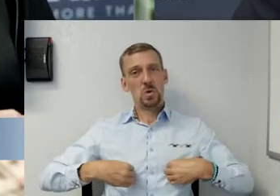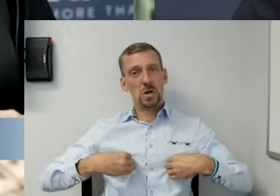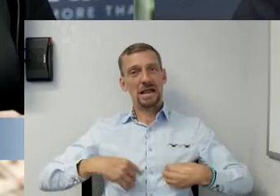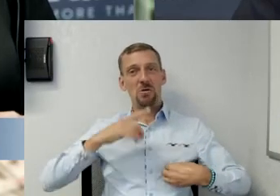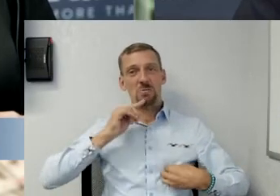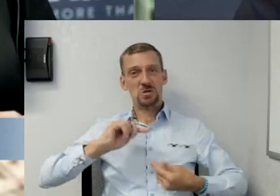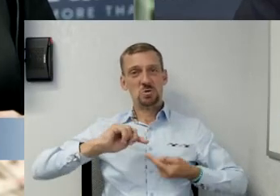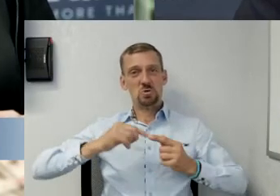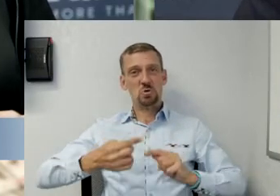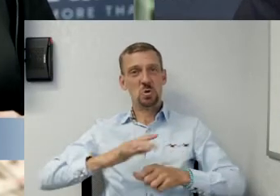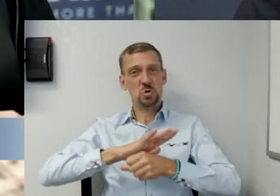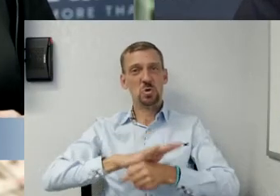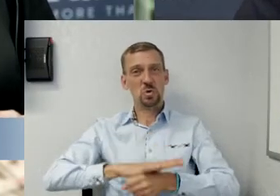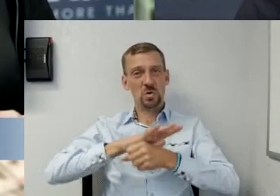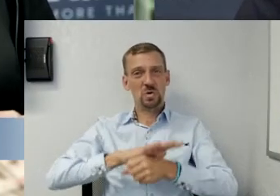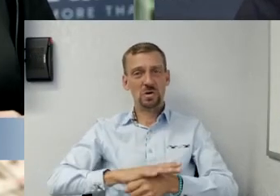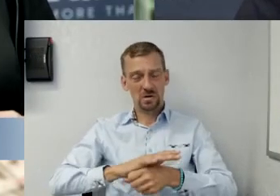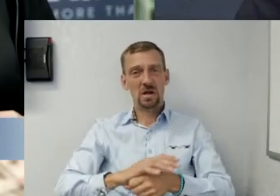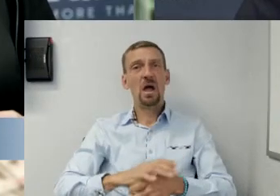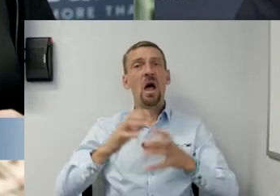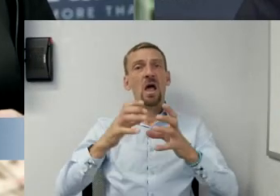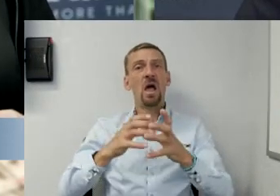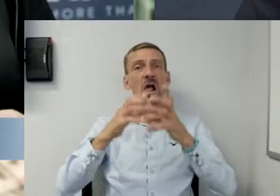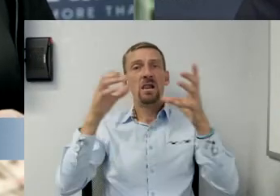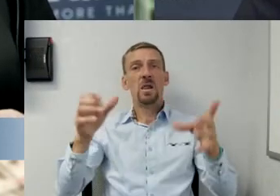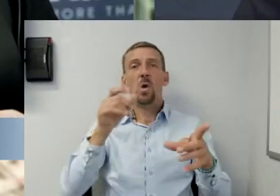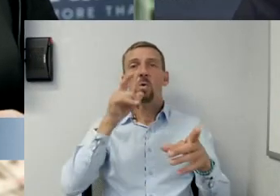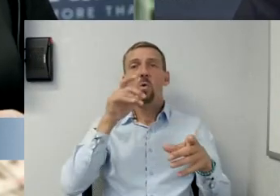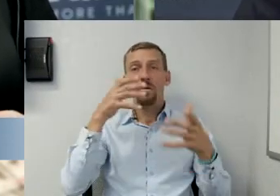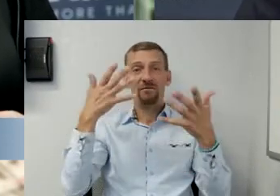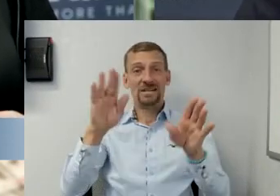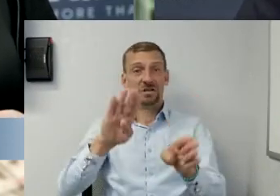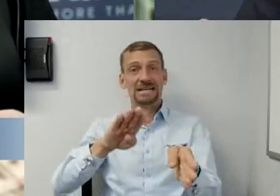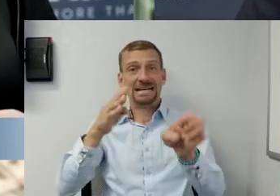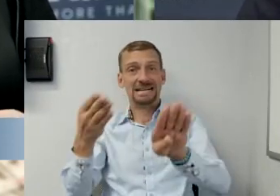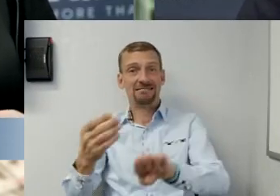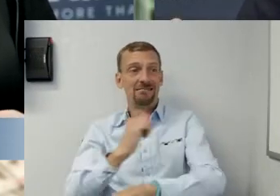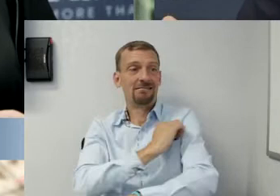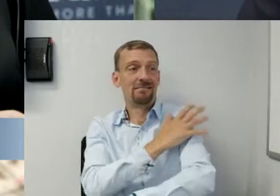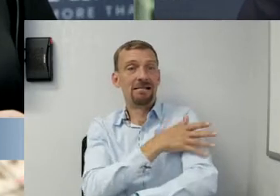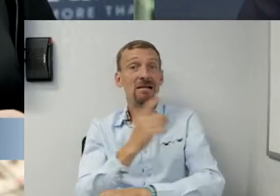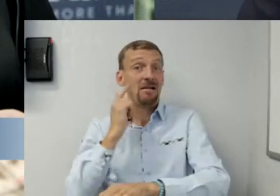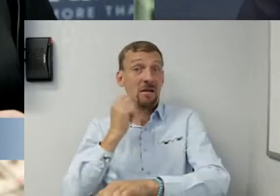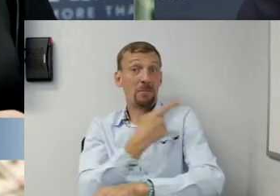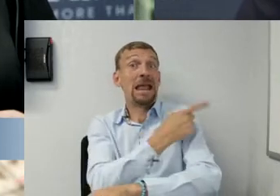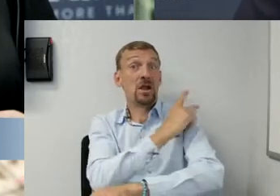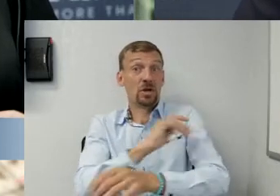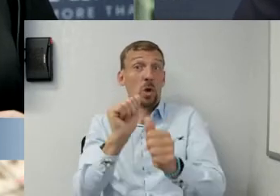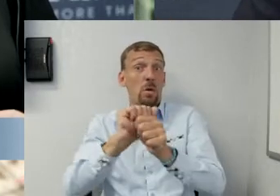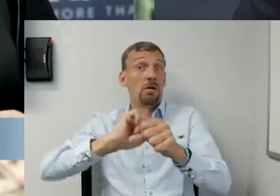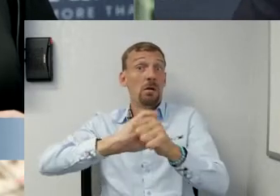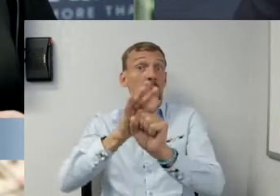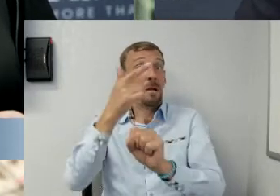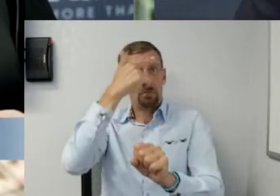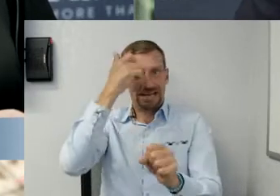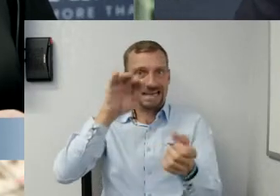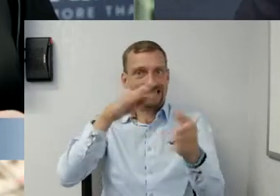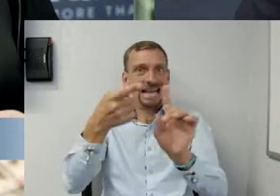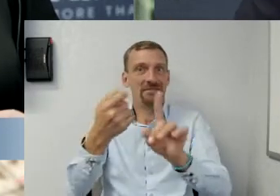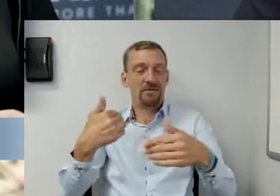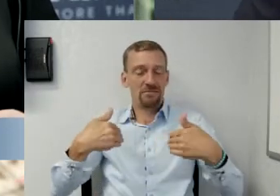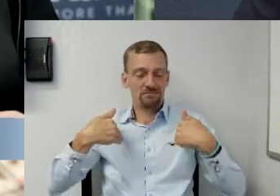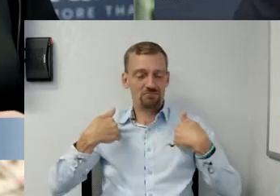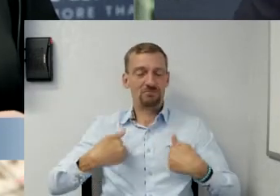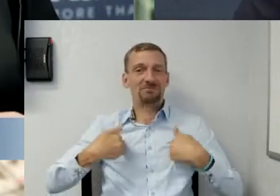distress. So many of the patients that have died of COVID have died of respiratory failure. And so we